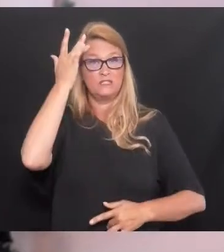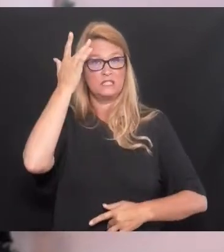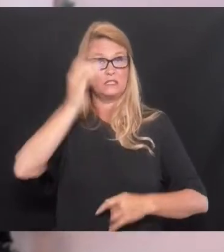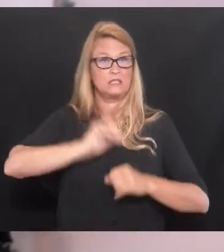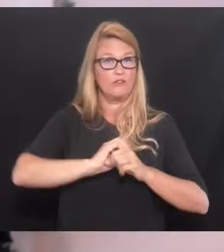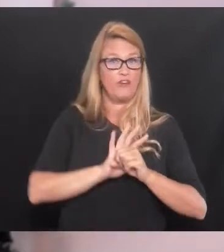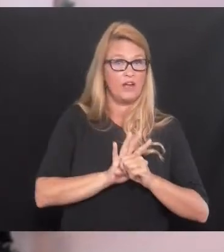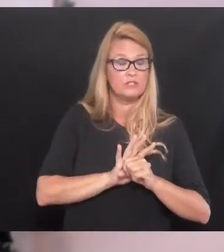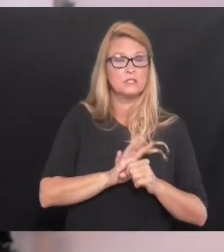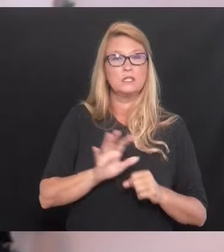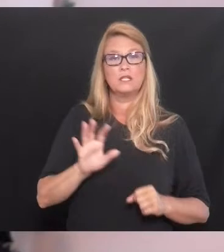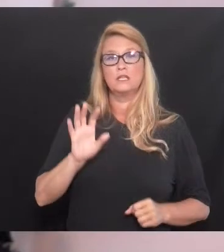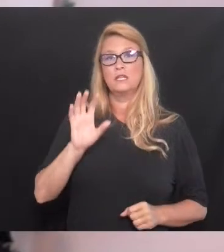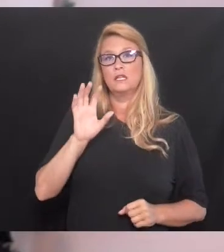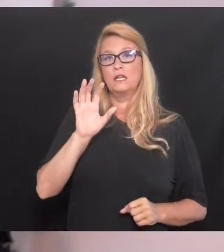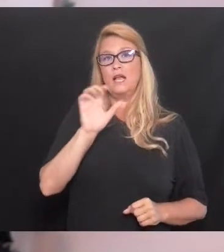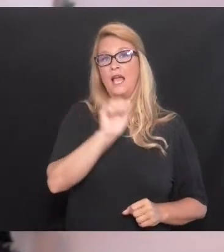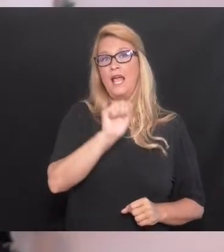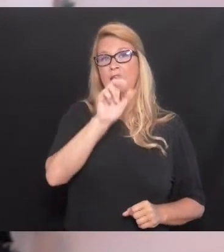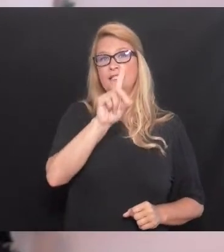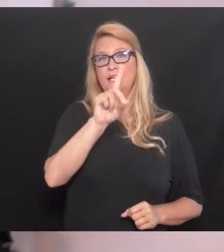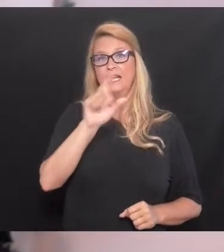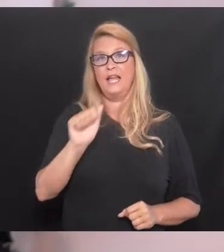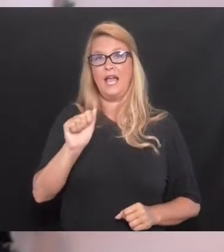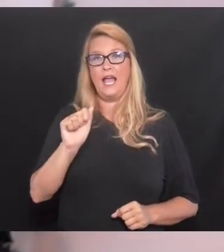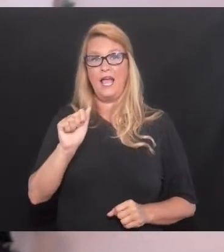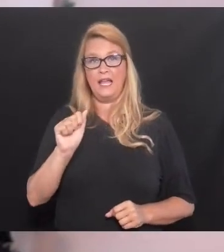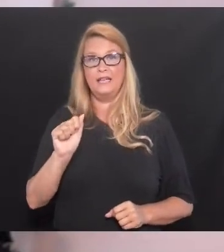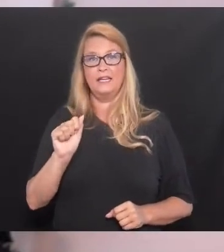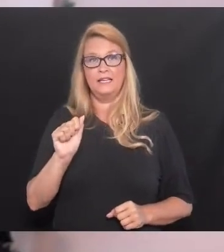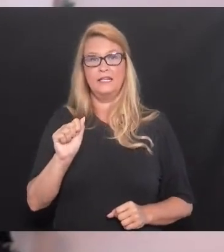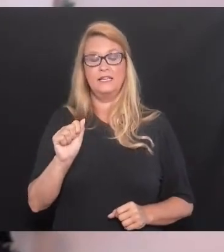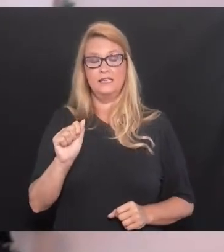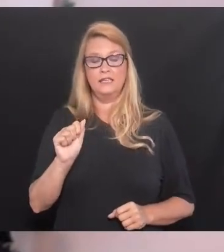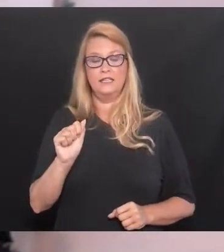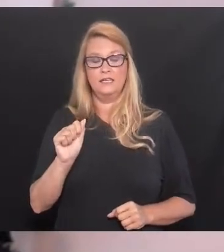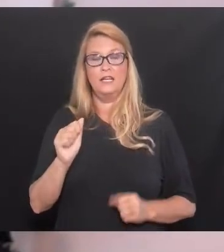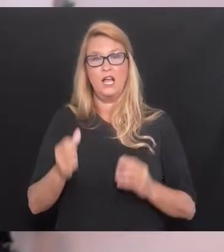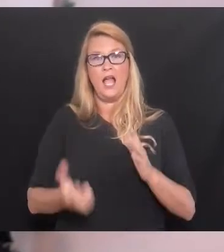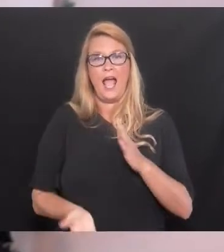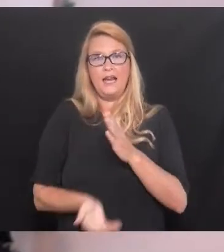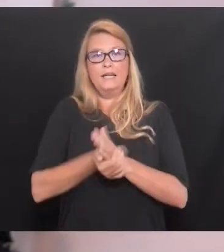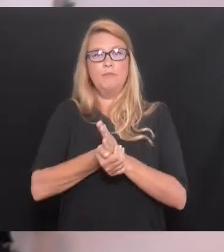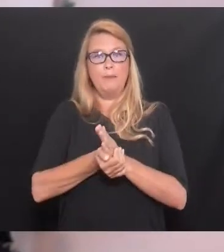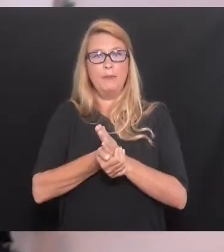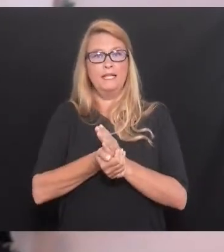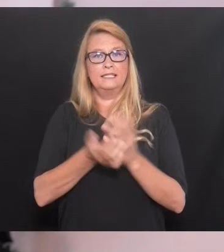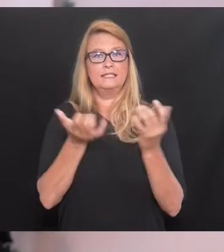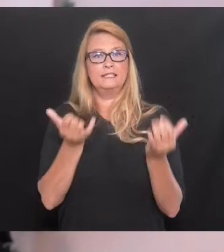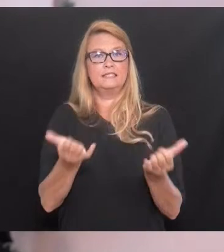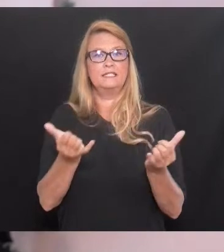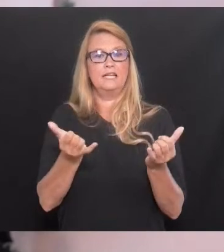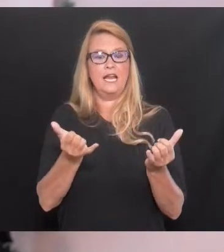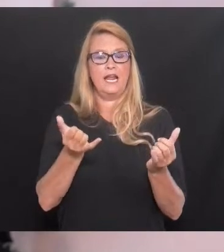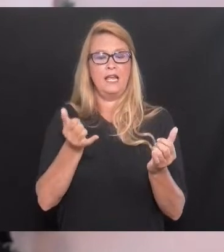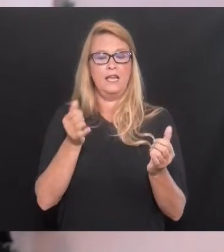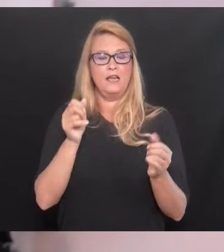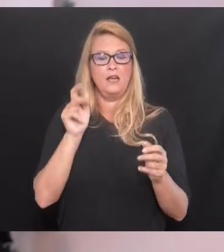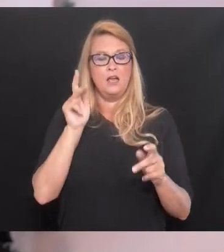interesting that the American Disabilities Act just got amended today to include people with long COVID,